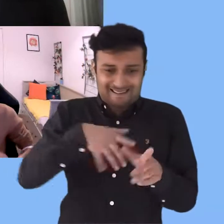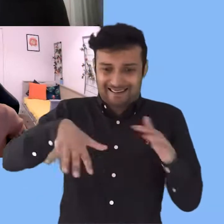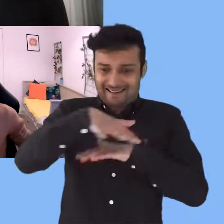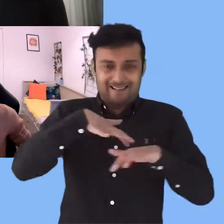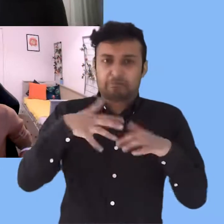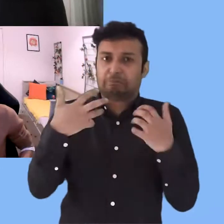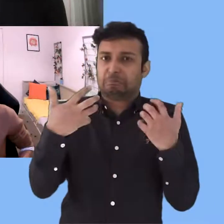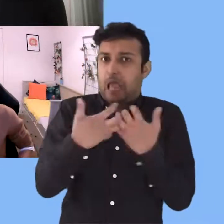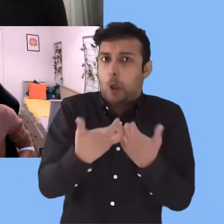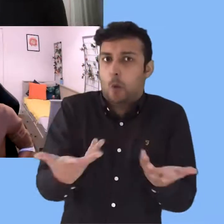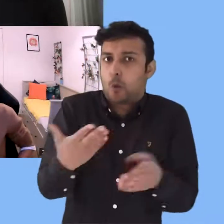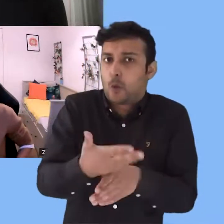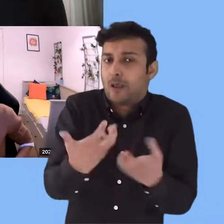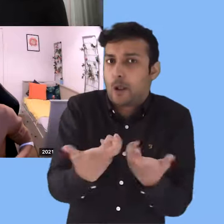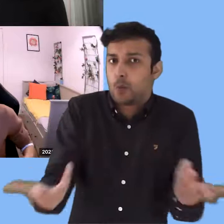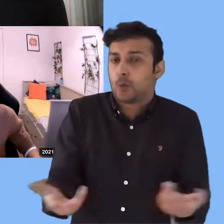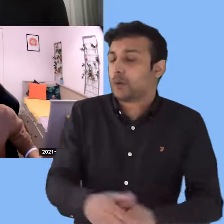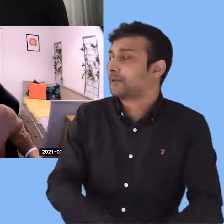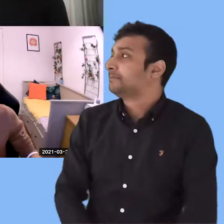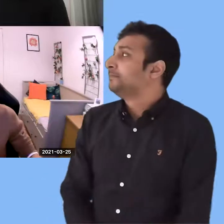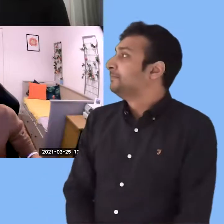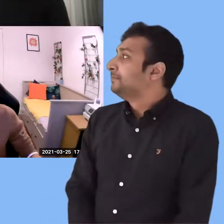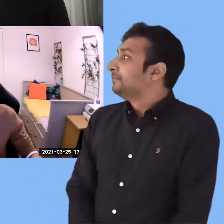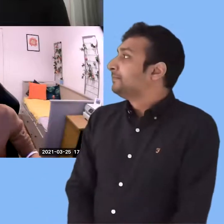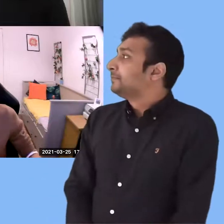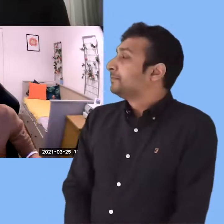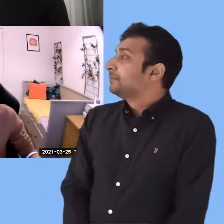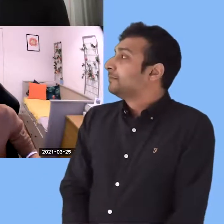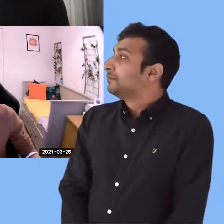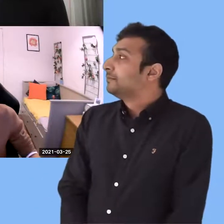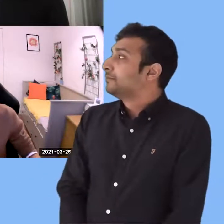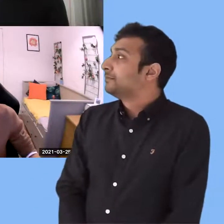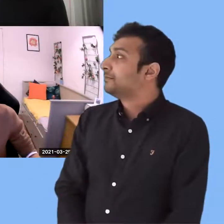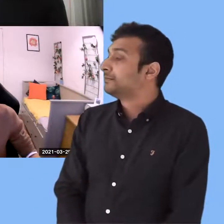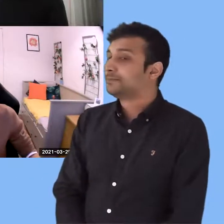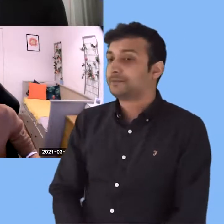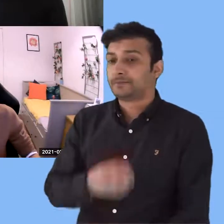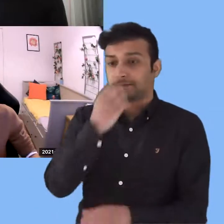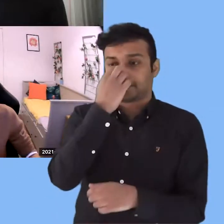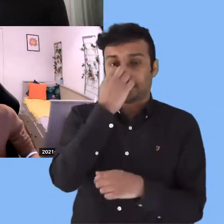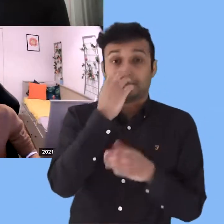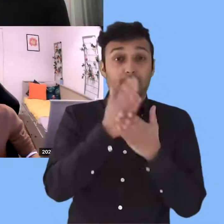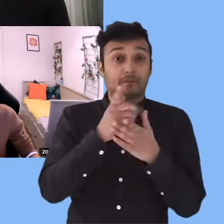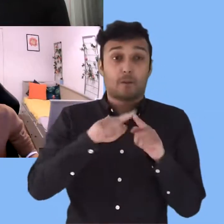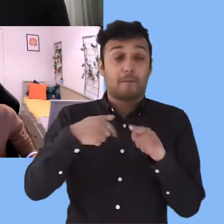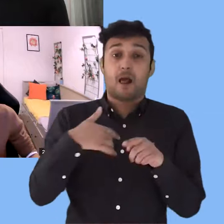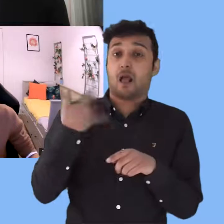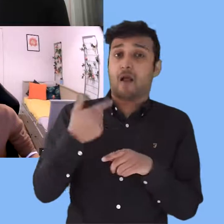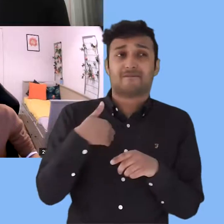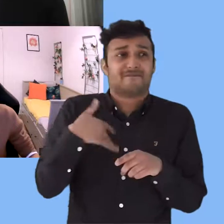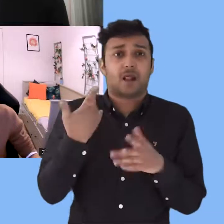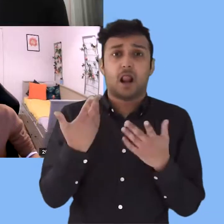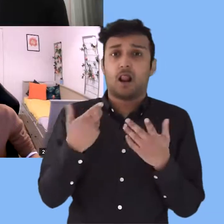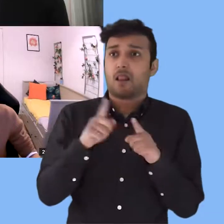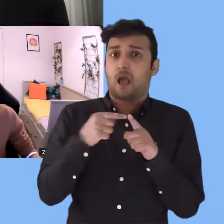othered most of my life. You know, there were many. There were some, but not